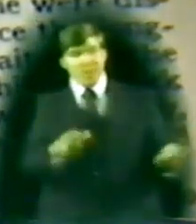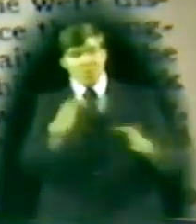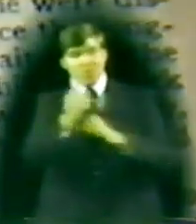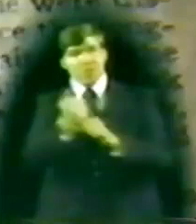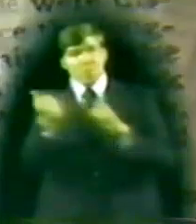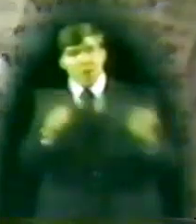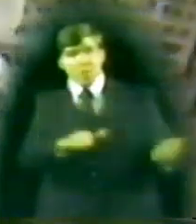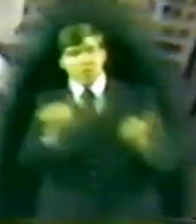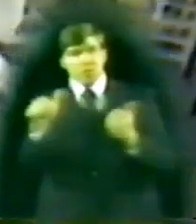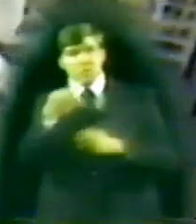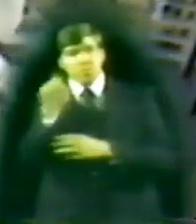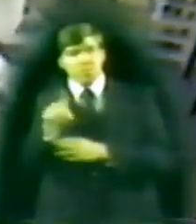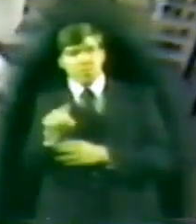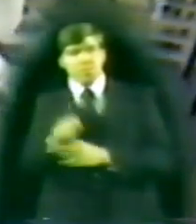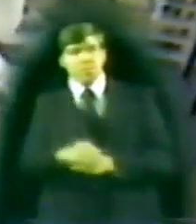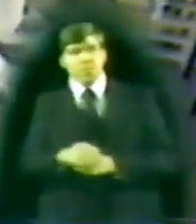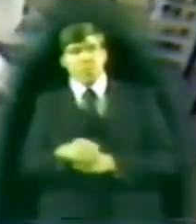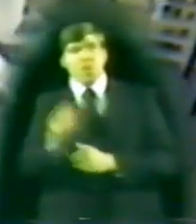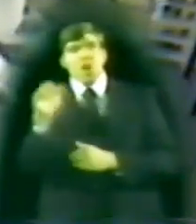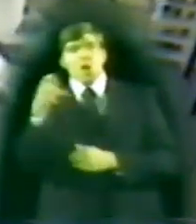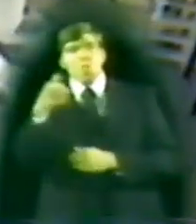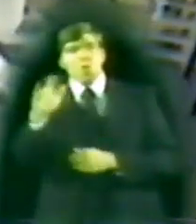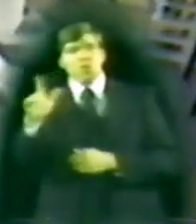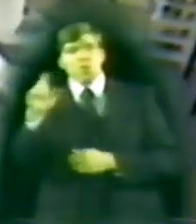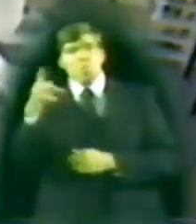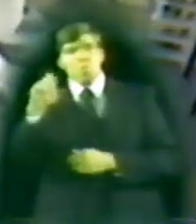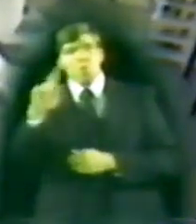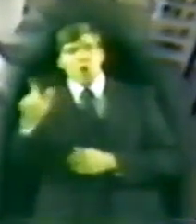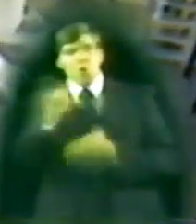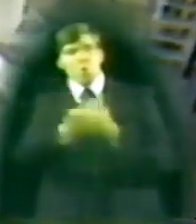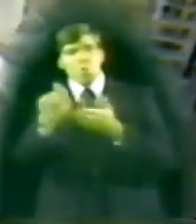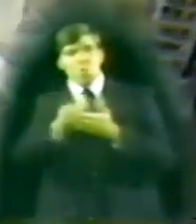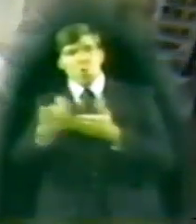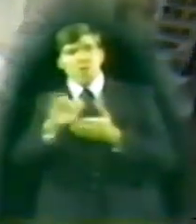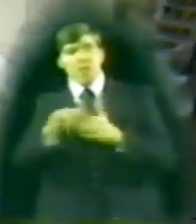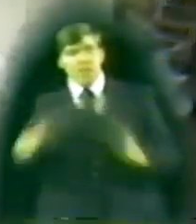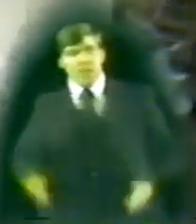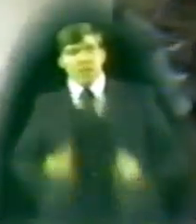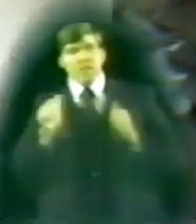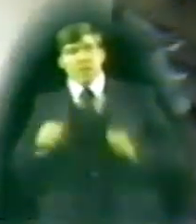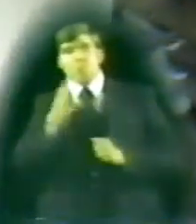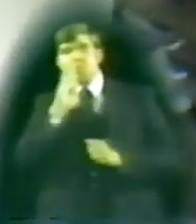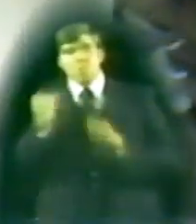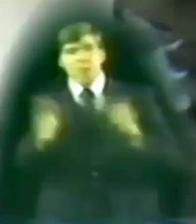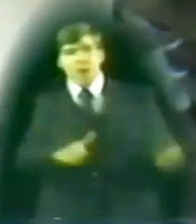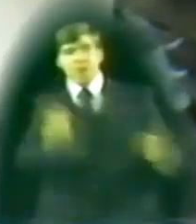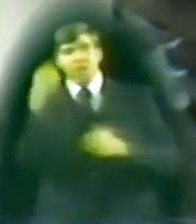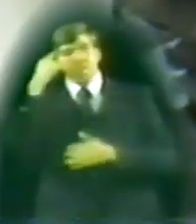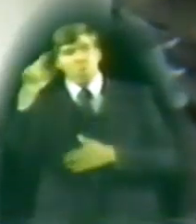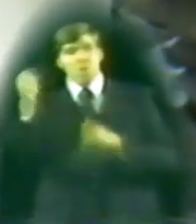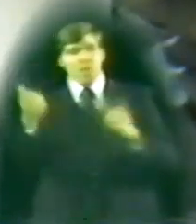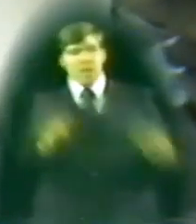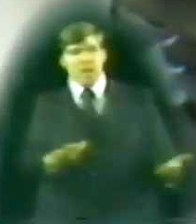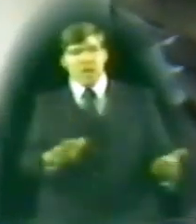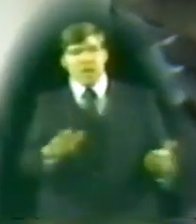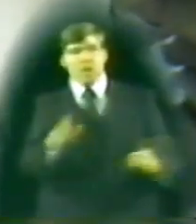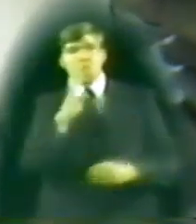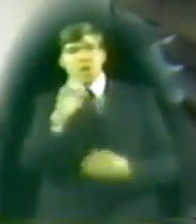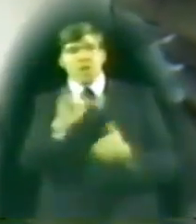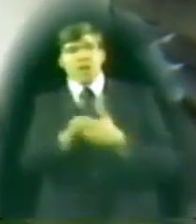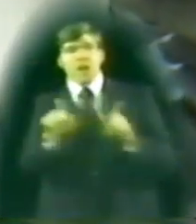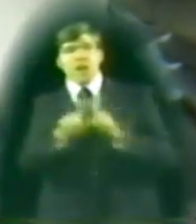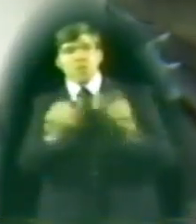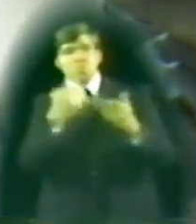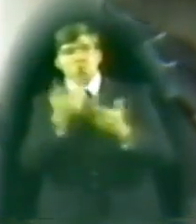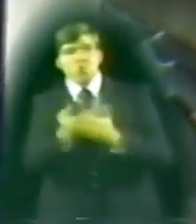baptism? The Apostle Paul wrote that the living may be baptized in behalf of the dead. He mentioned this as proof